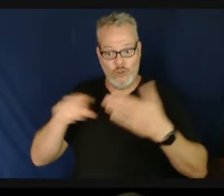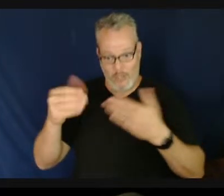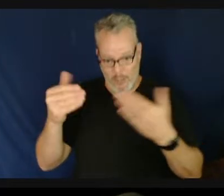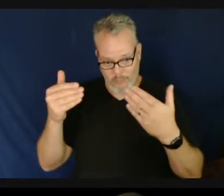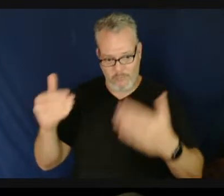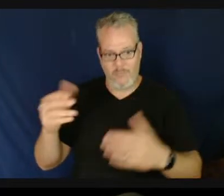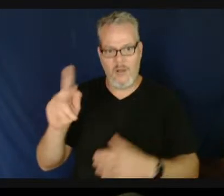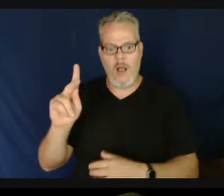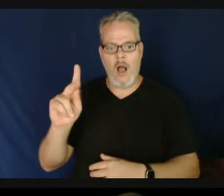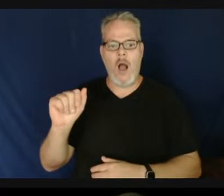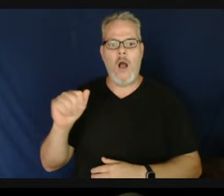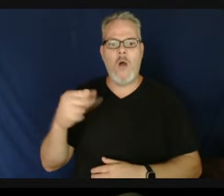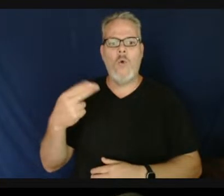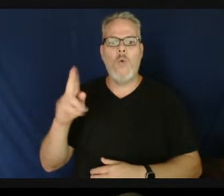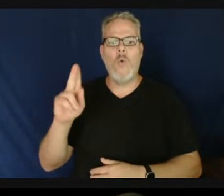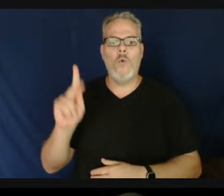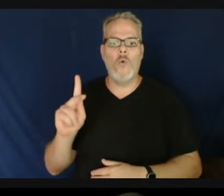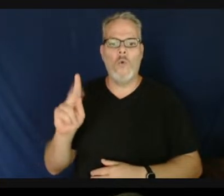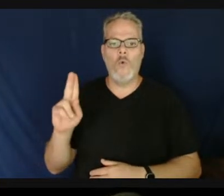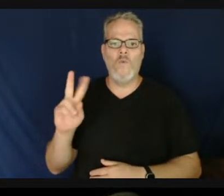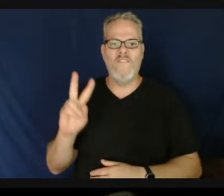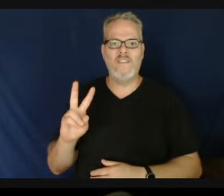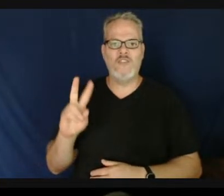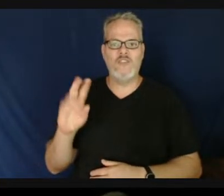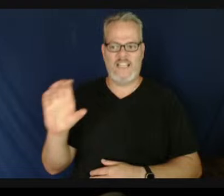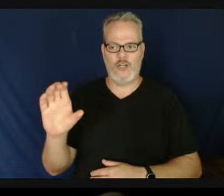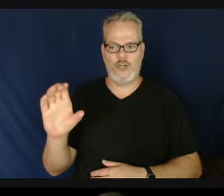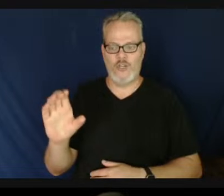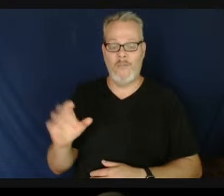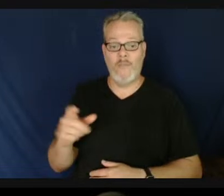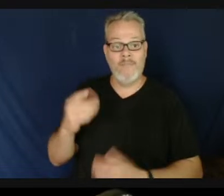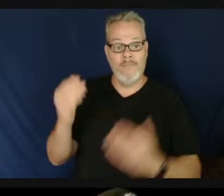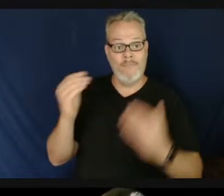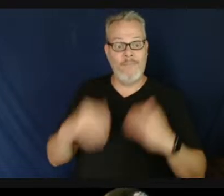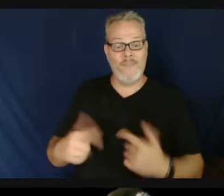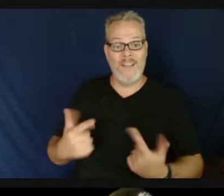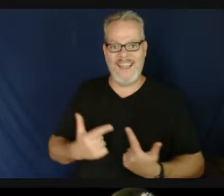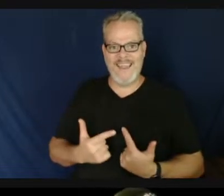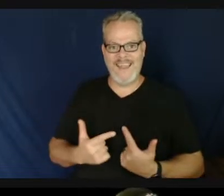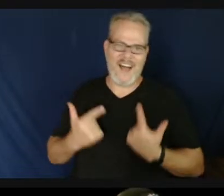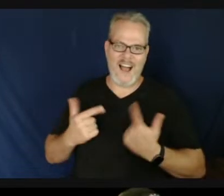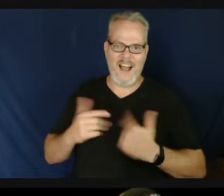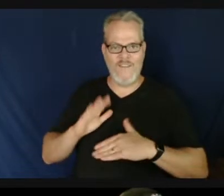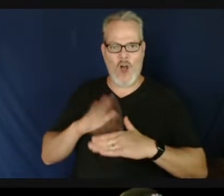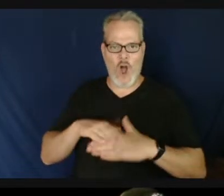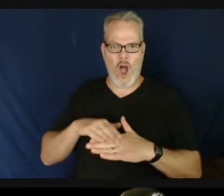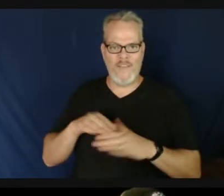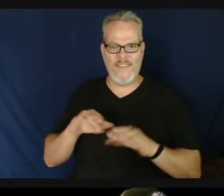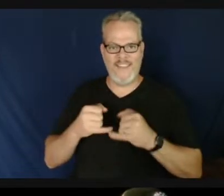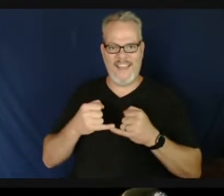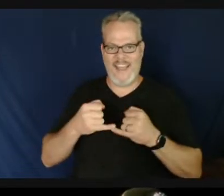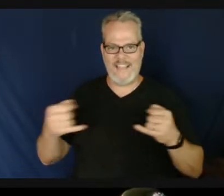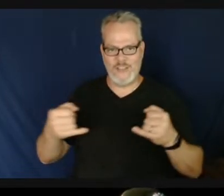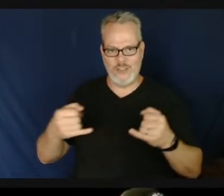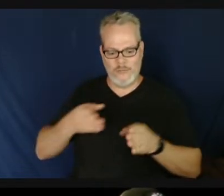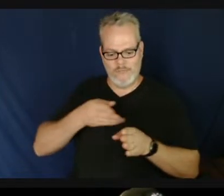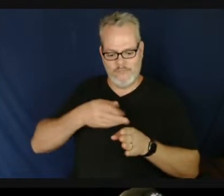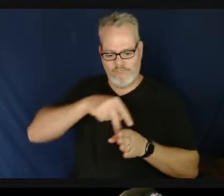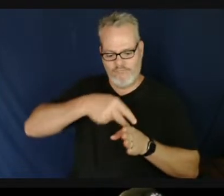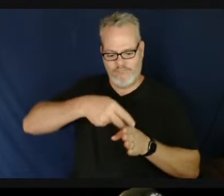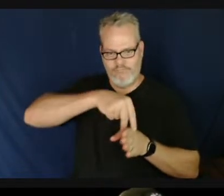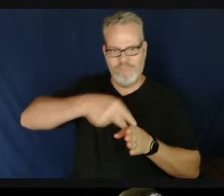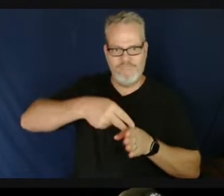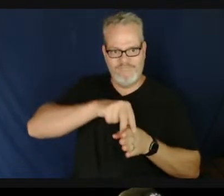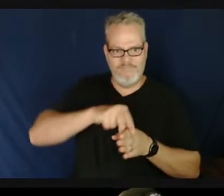Center. Life on the Edge is still going on. I'm still waiting for somebody to send me some pictures or tell me a story about